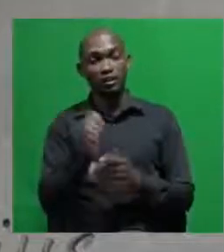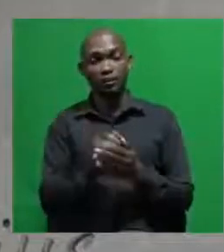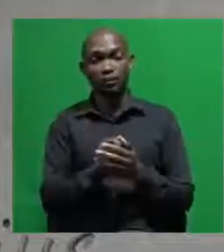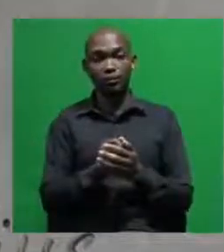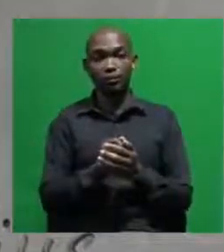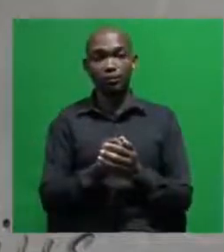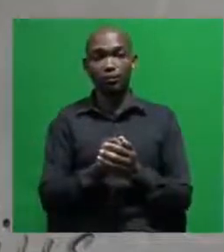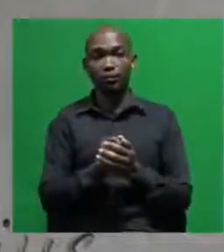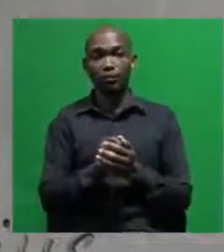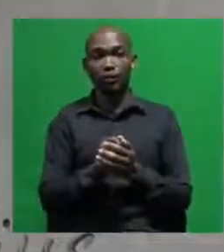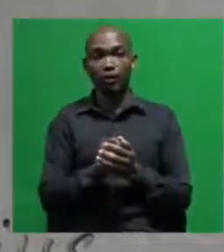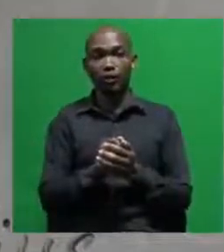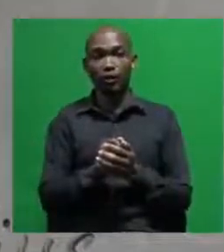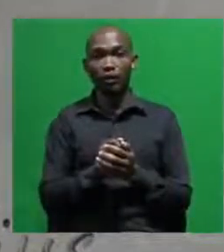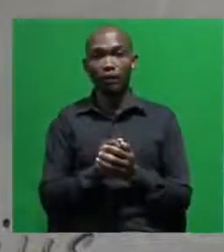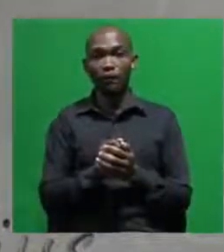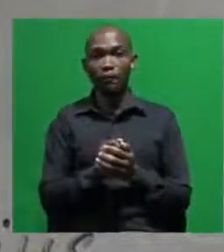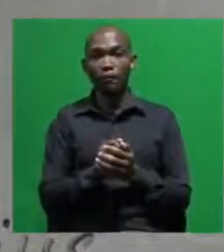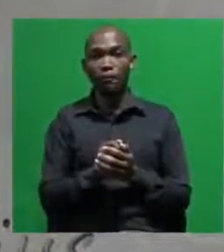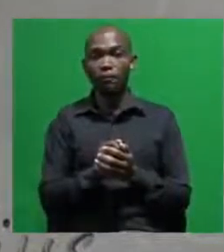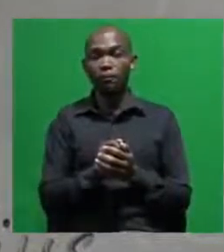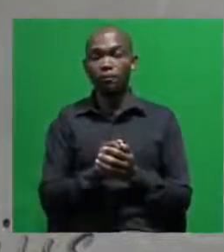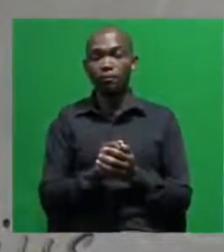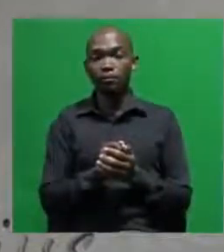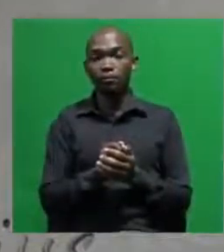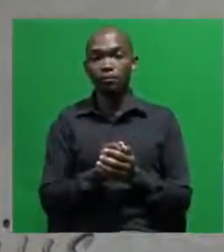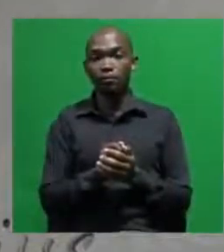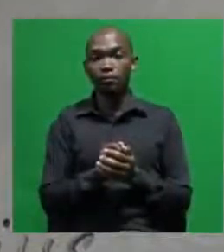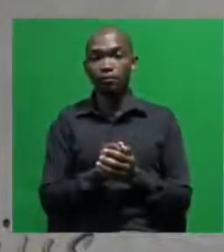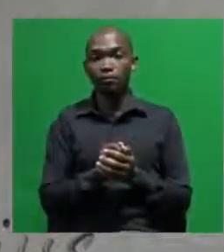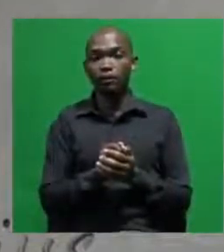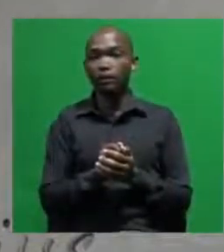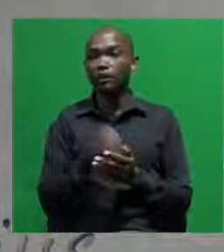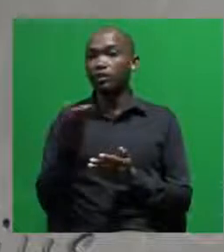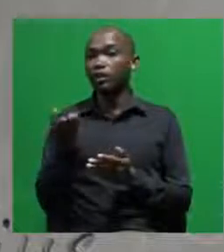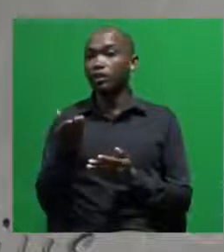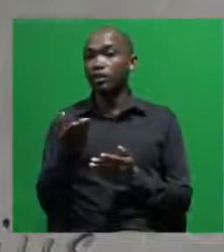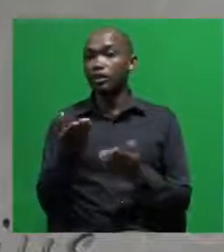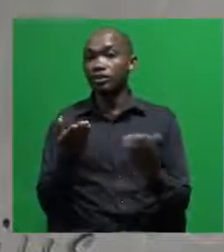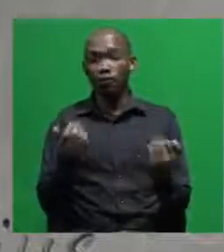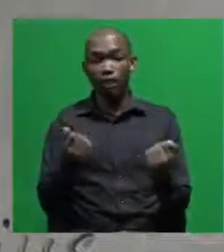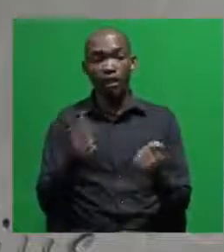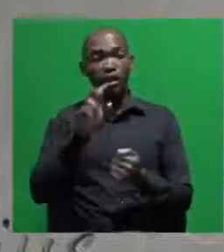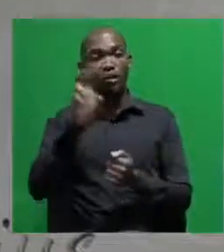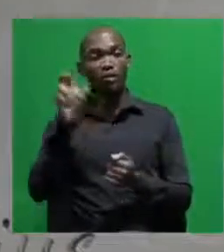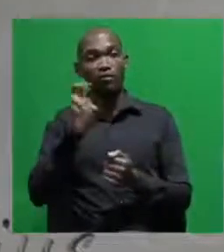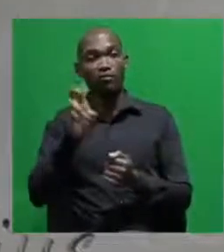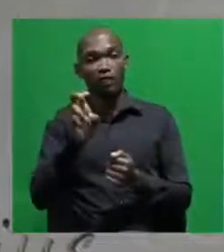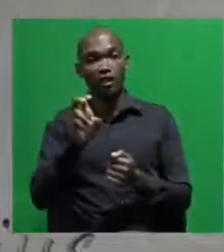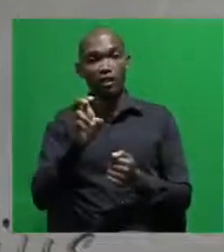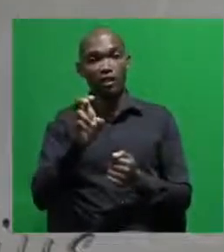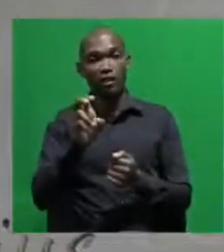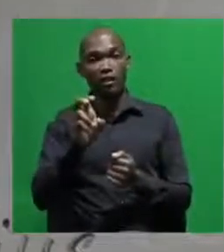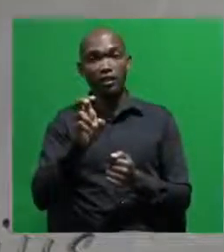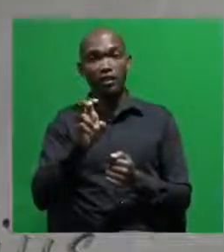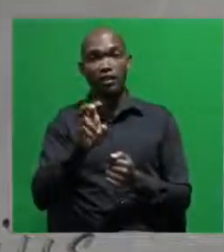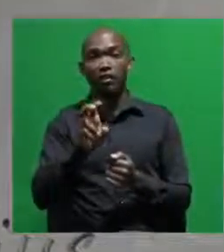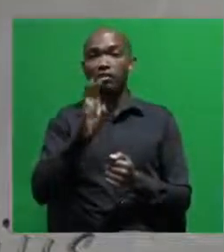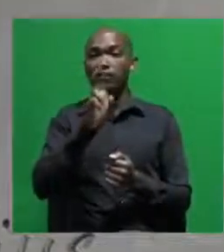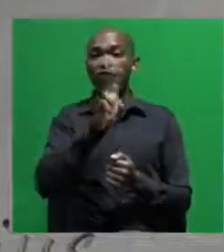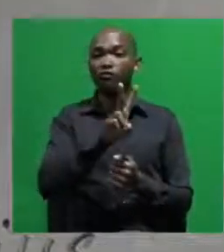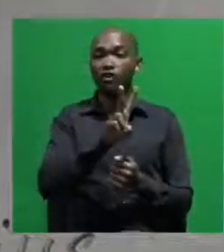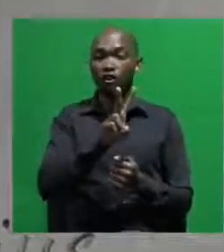h. Of course, initially, we have seen how can we find the radius of the cylindrical